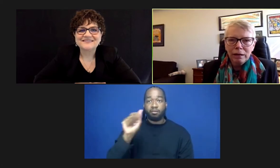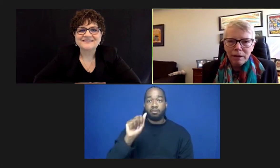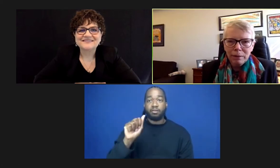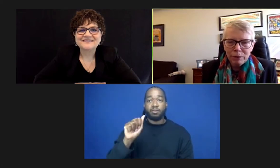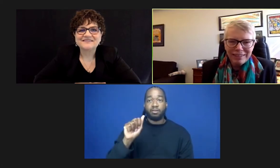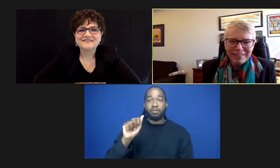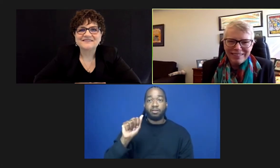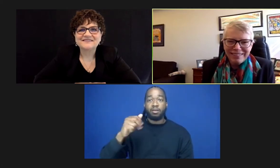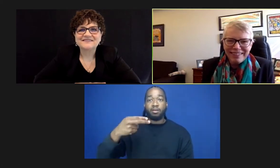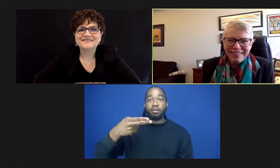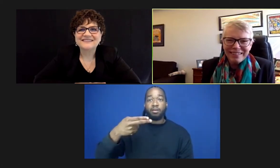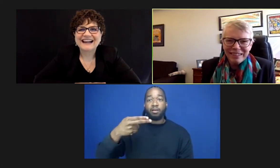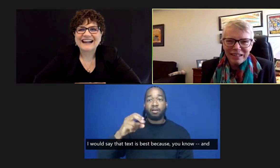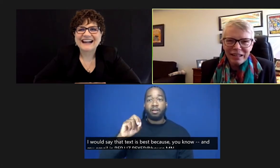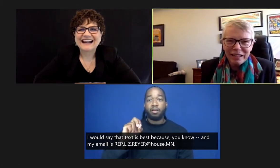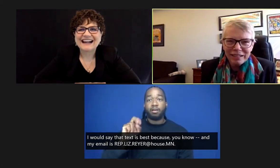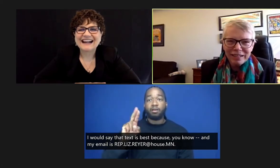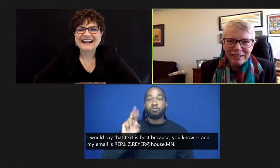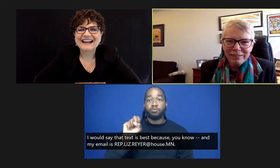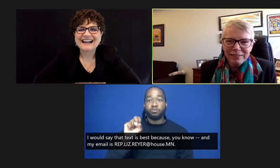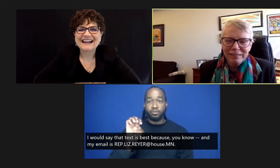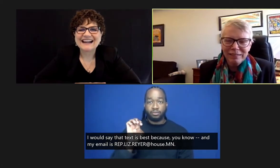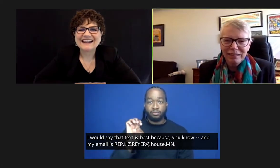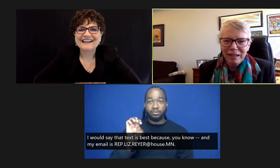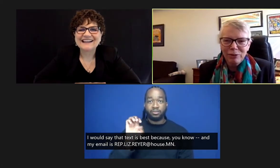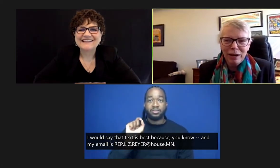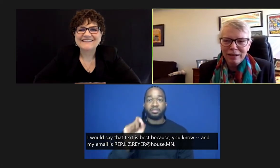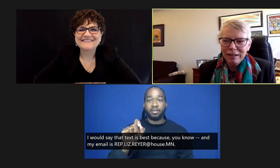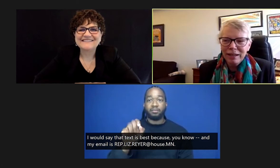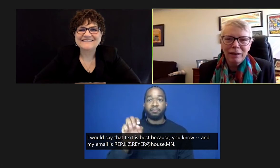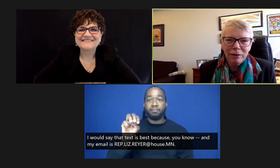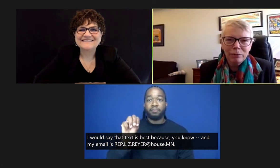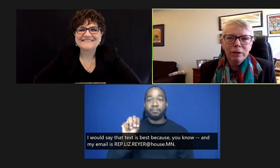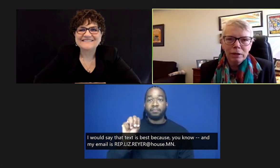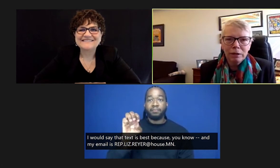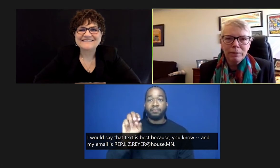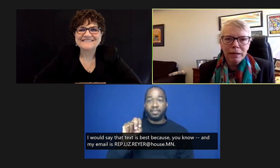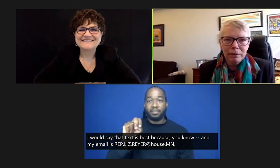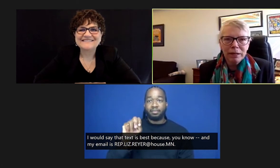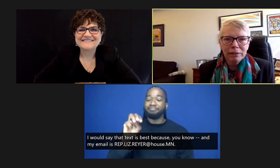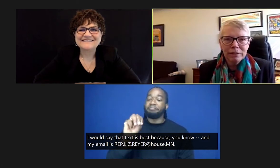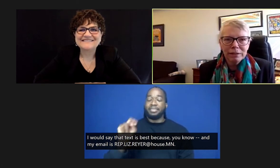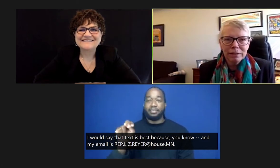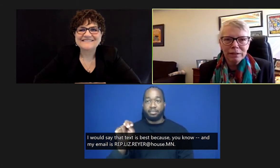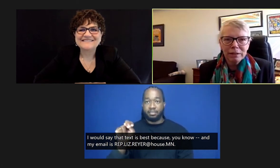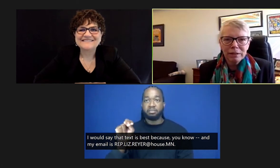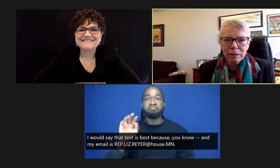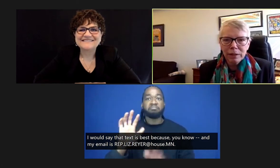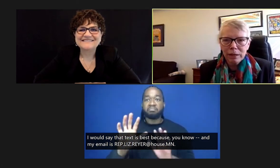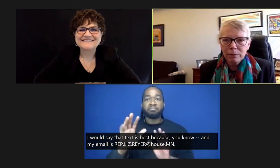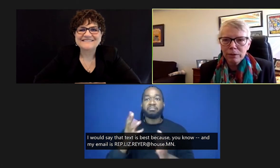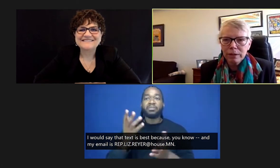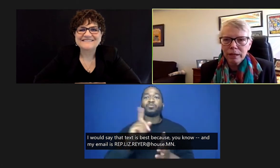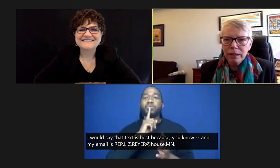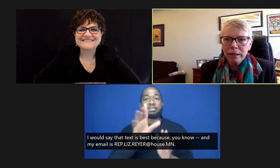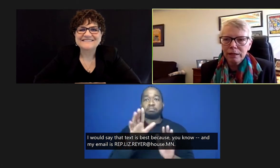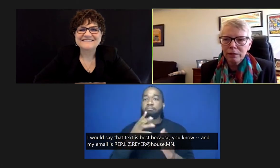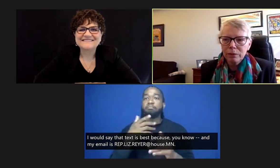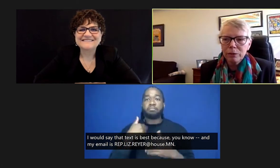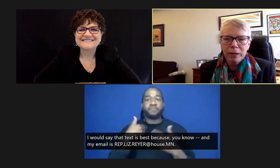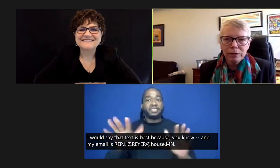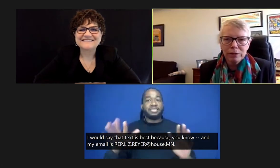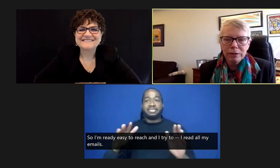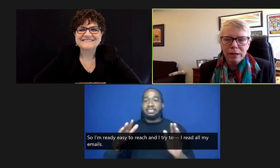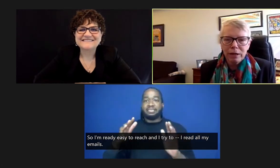So I'm pretty easy to reach. And I read all my emails. Sometimes they